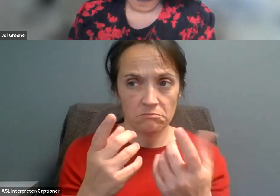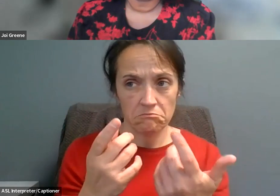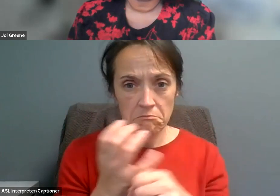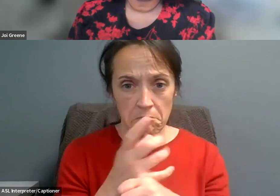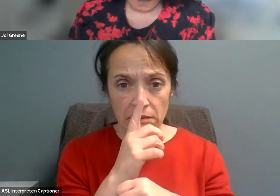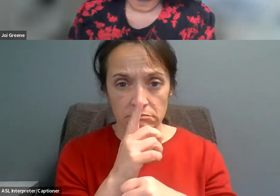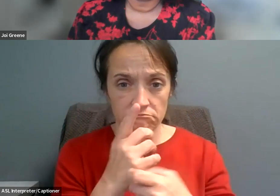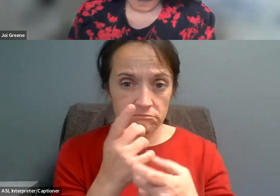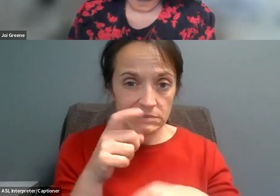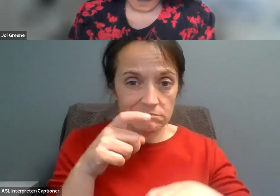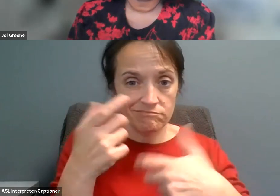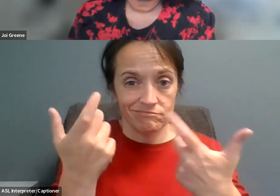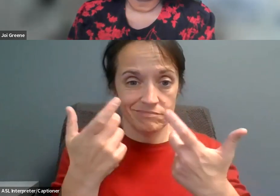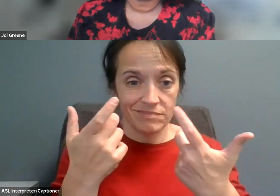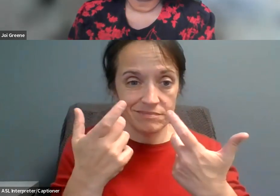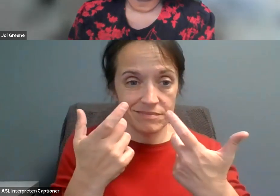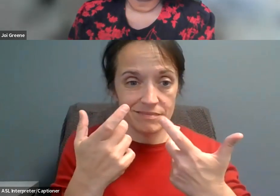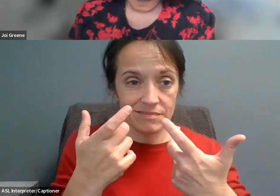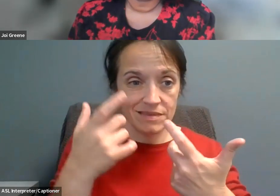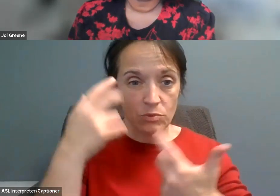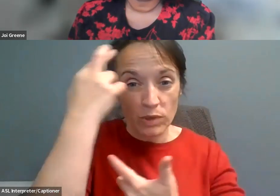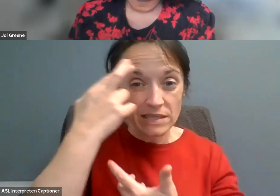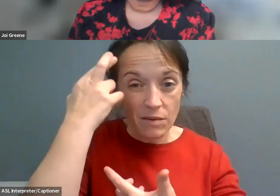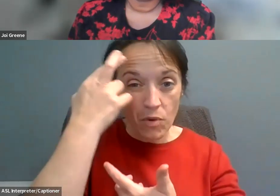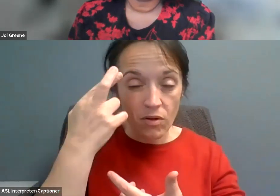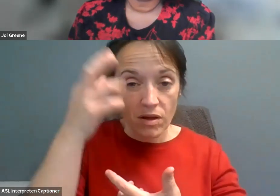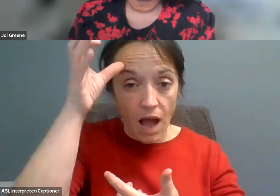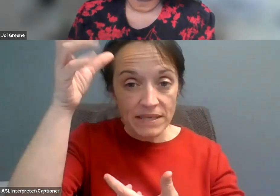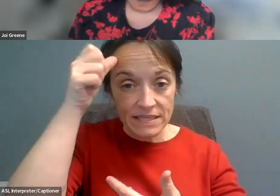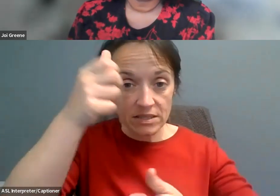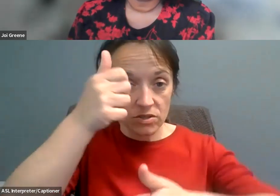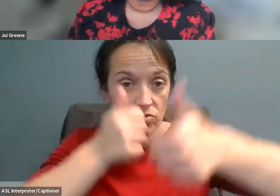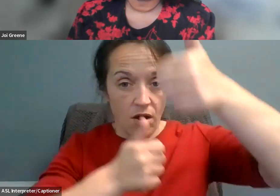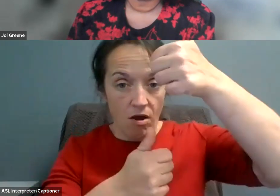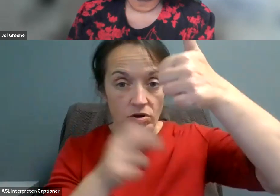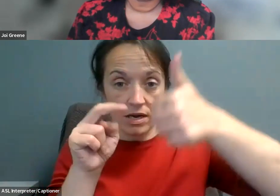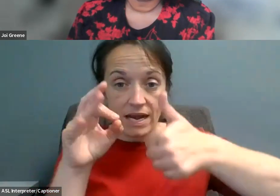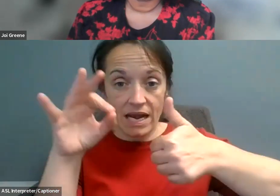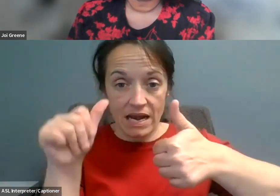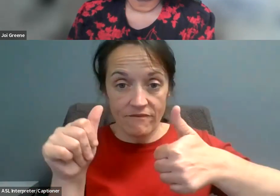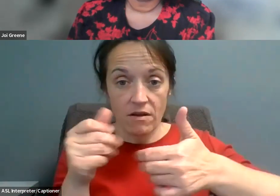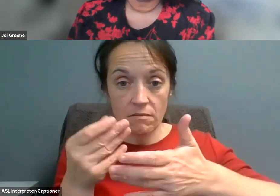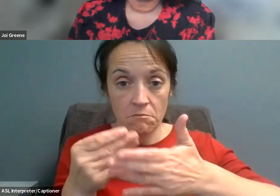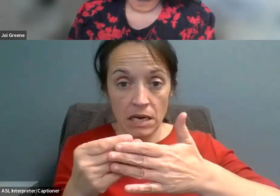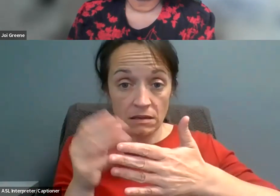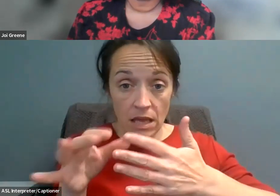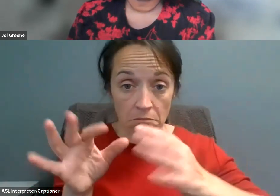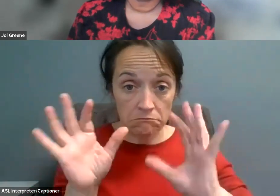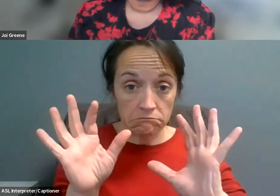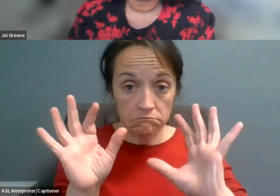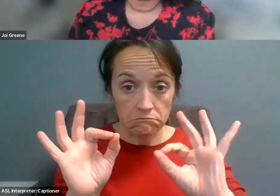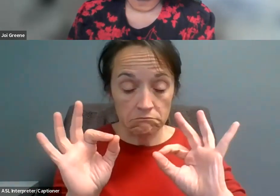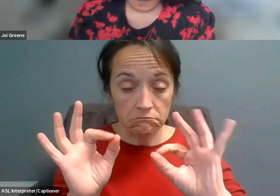missions and priorities? Does everything align and point towards a clear goal? So after